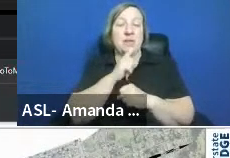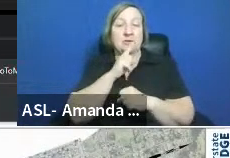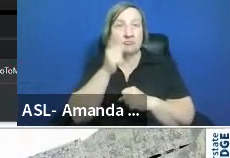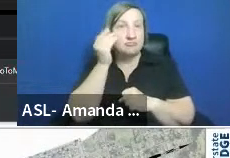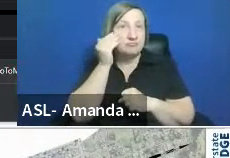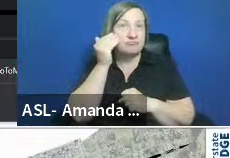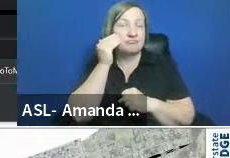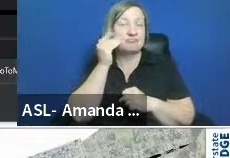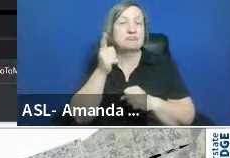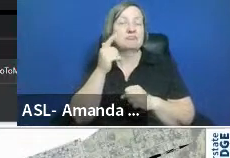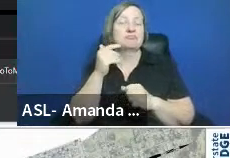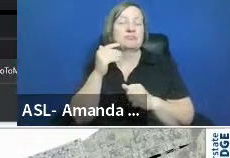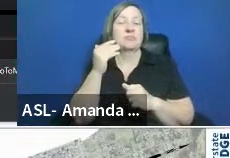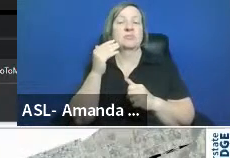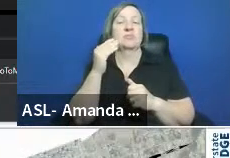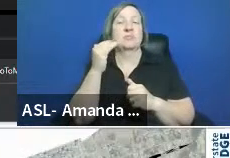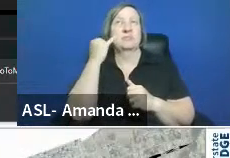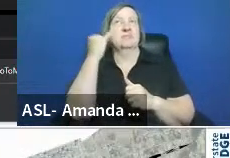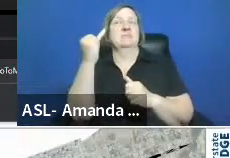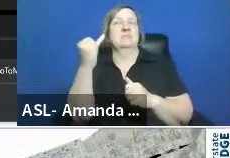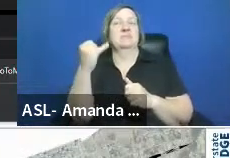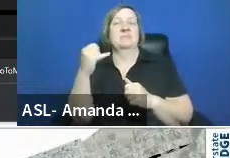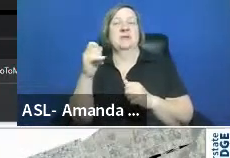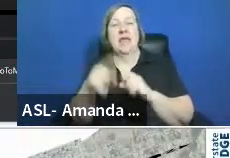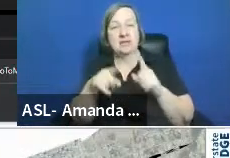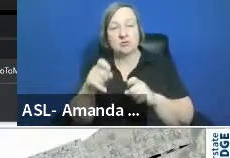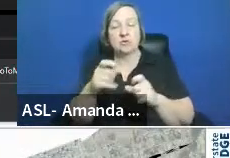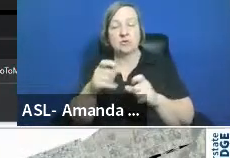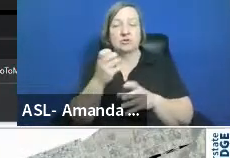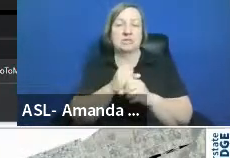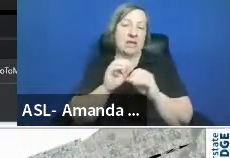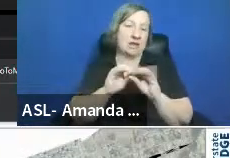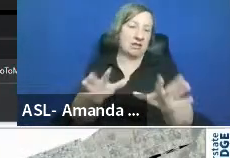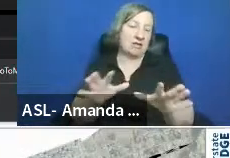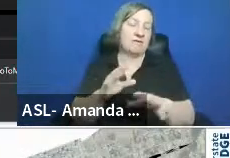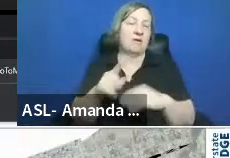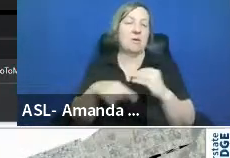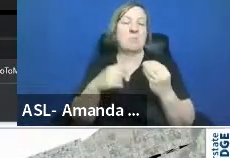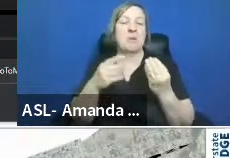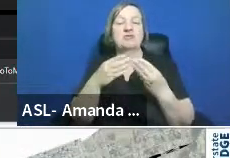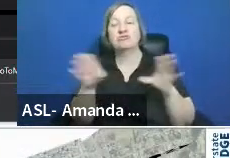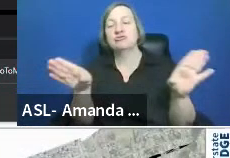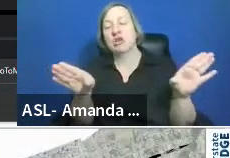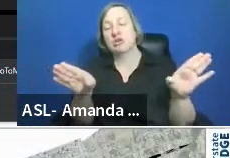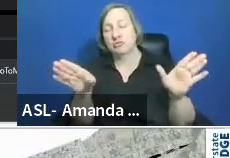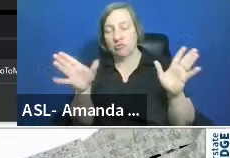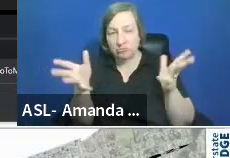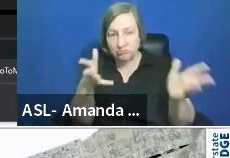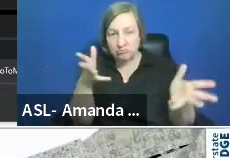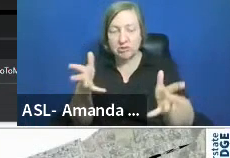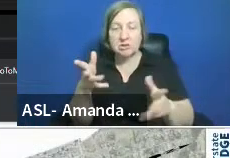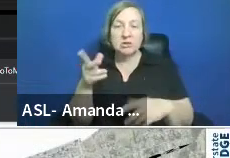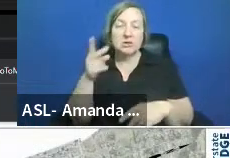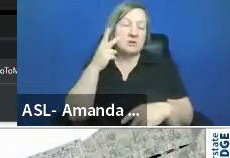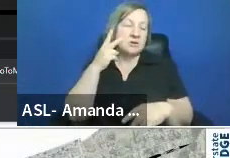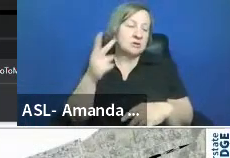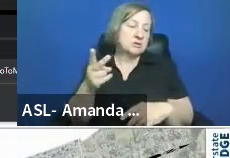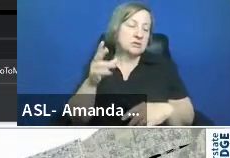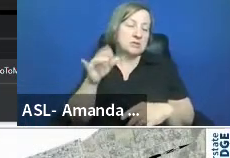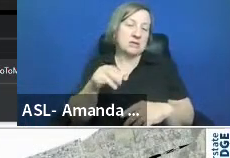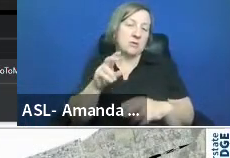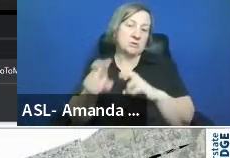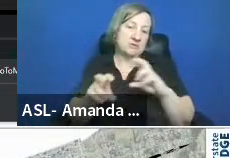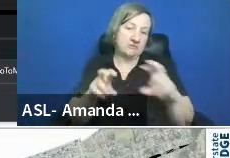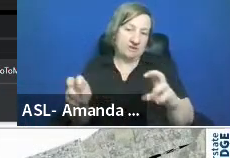familiar with it, allow you to ask questions, get clarifications, just generally be prepared to see those